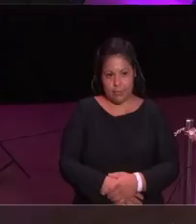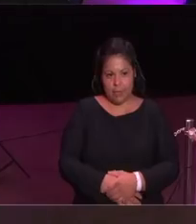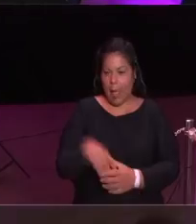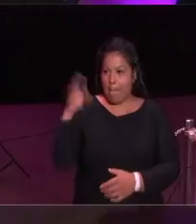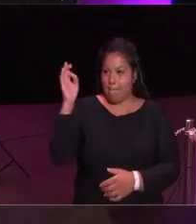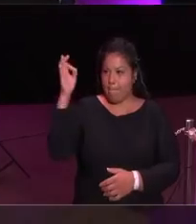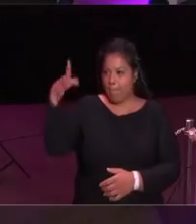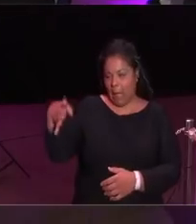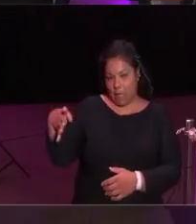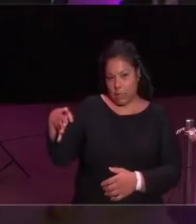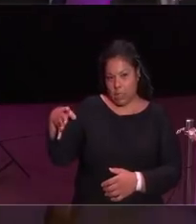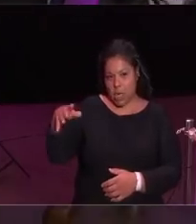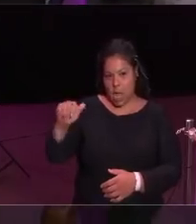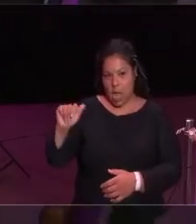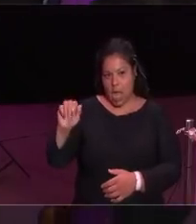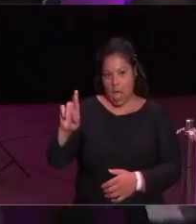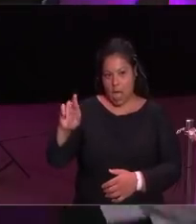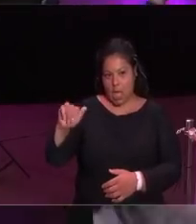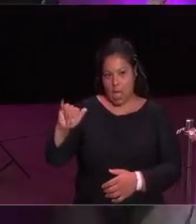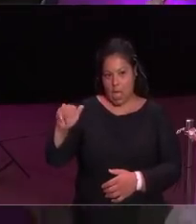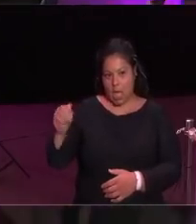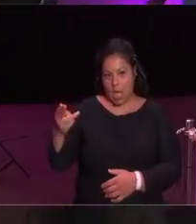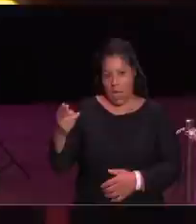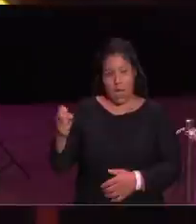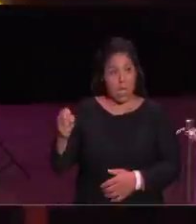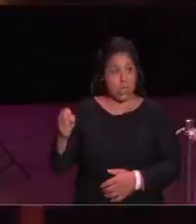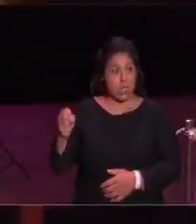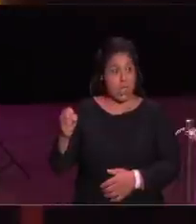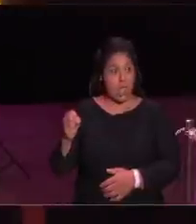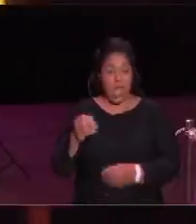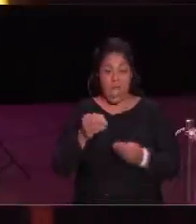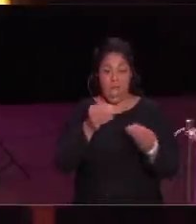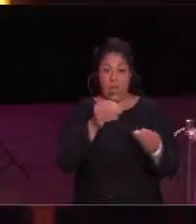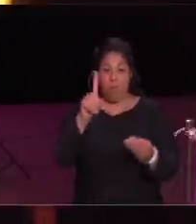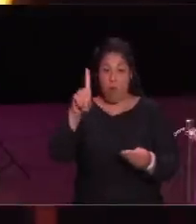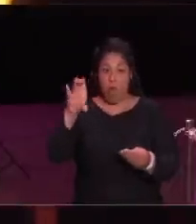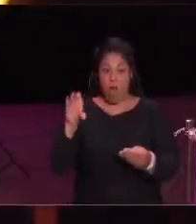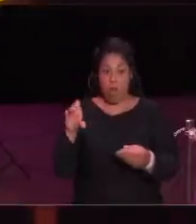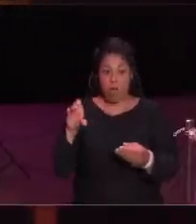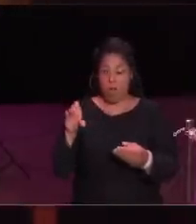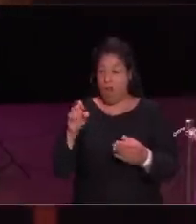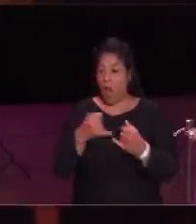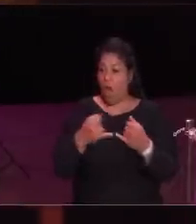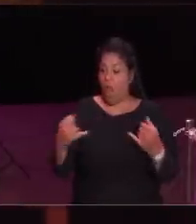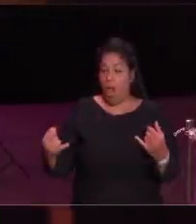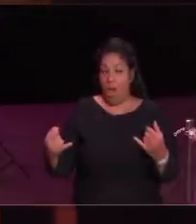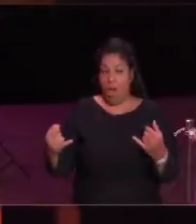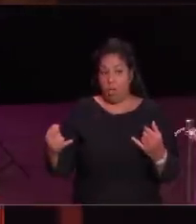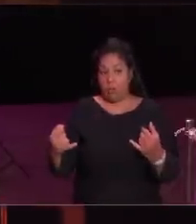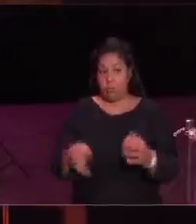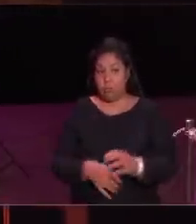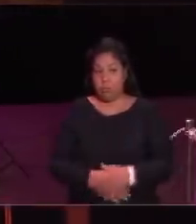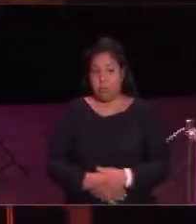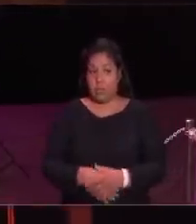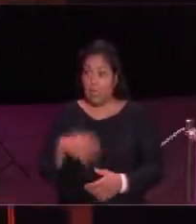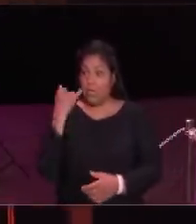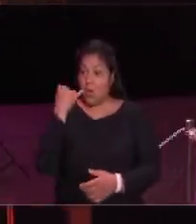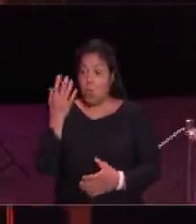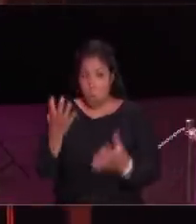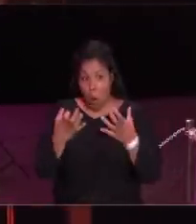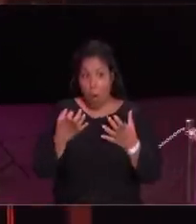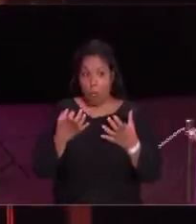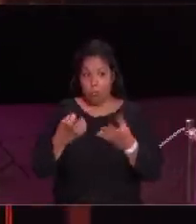Pastor Arias just gave $500 online. God bless you. Thank you so much. Si usted quiere dar a través